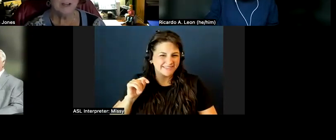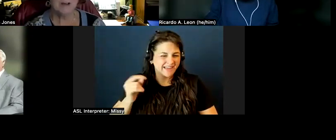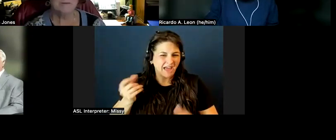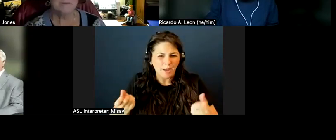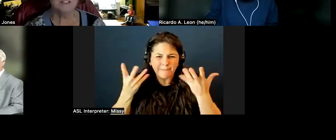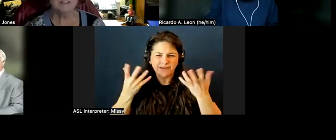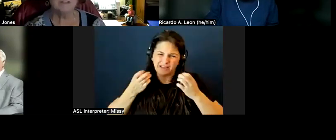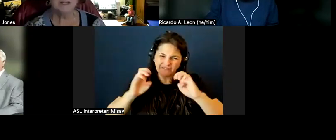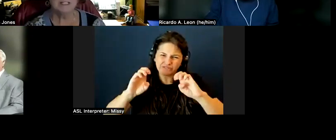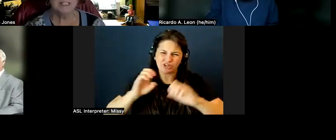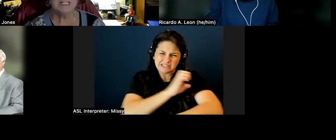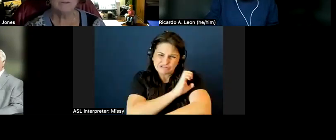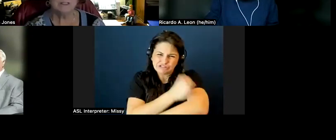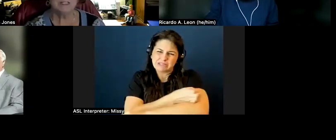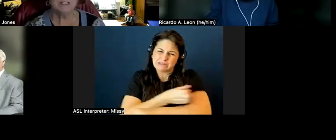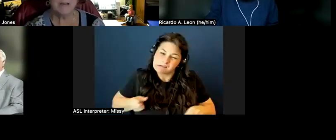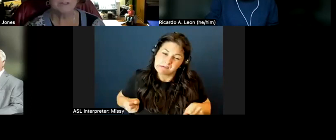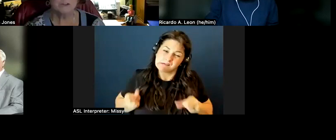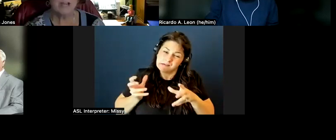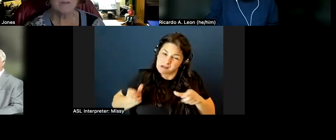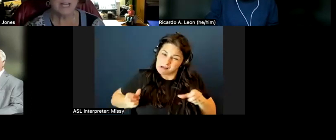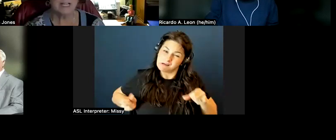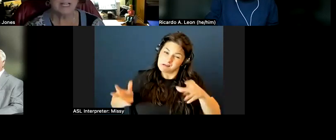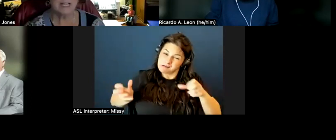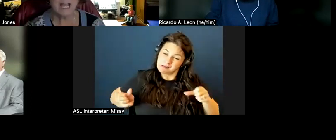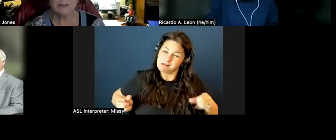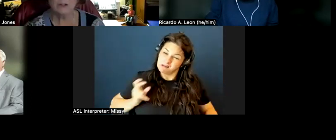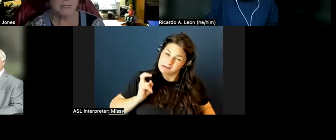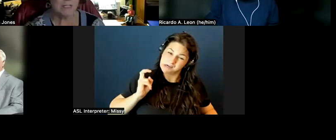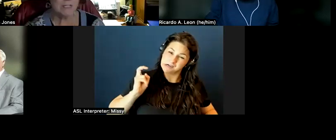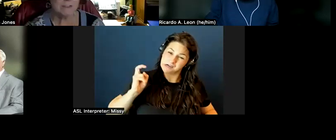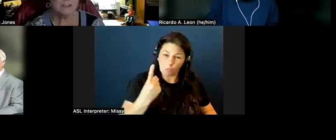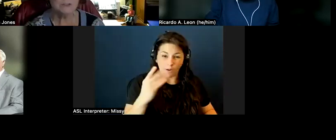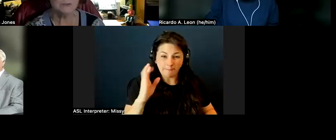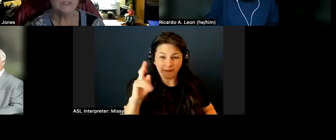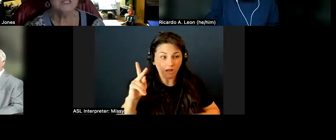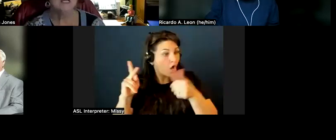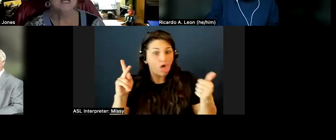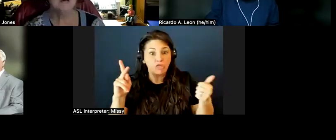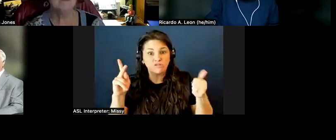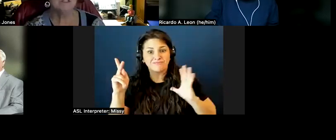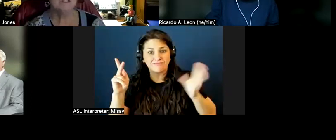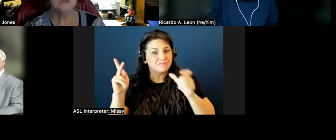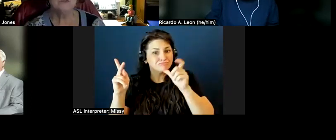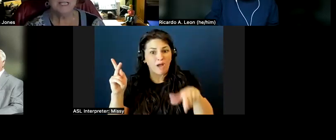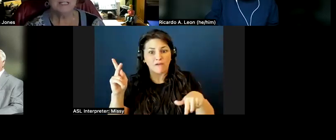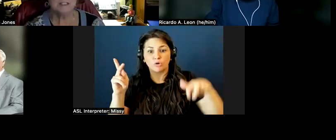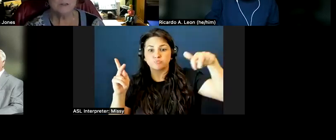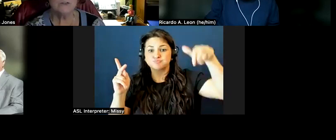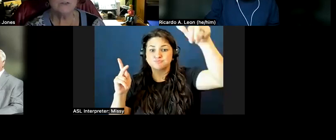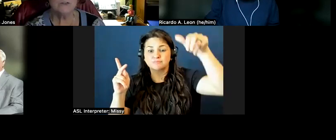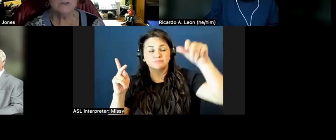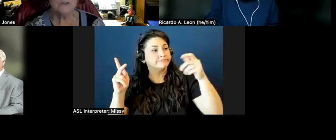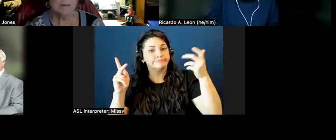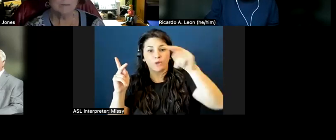of energy and stuff that it needs for somebody to have to travel that extra block that nobody else has to do, to get